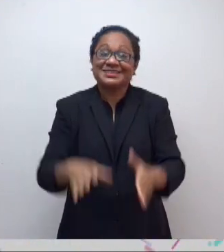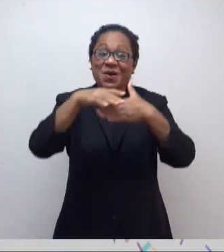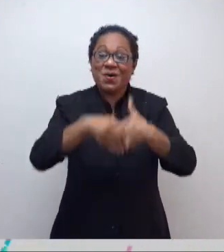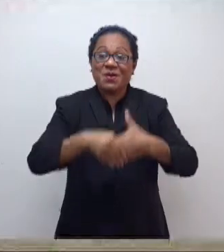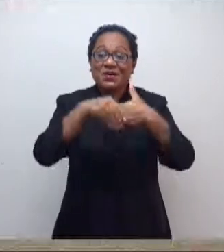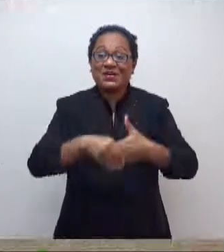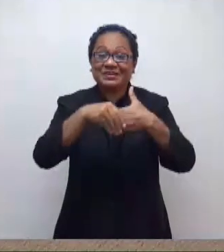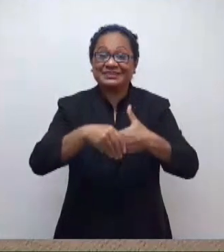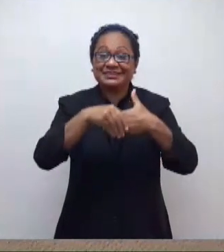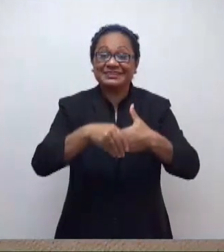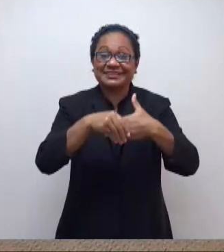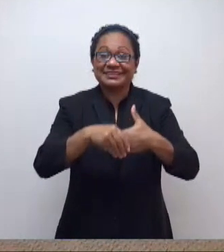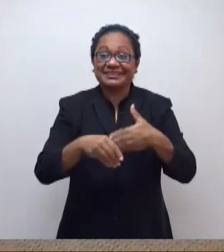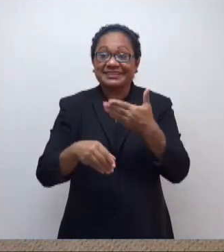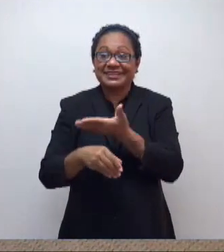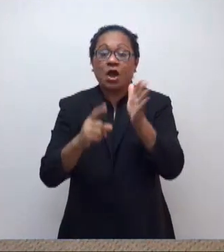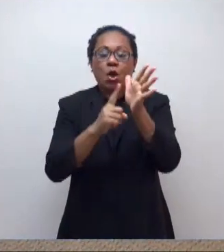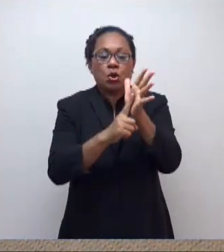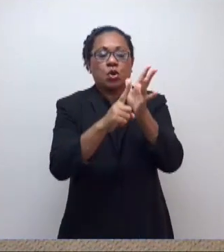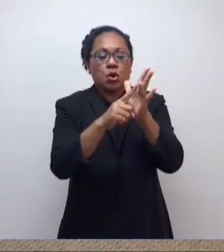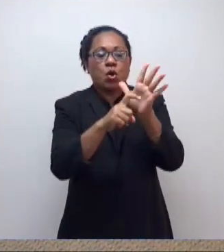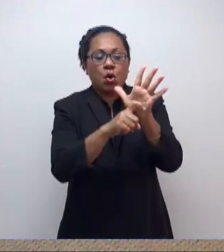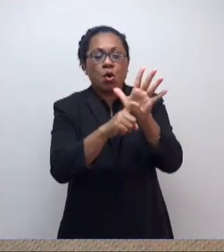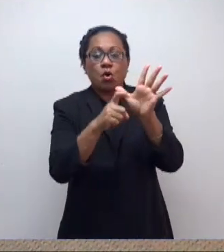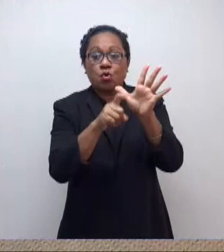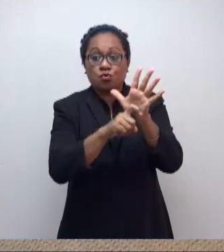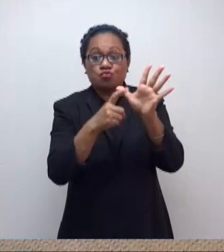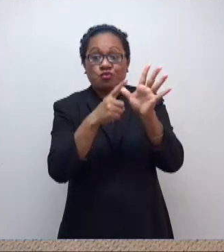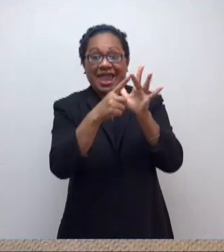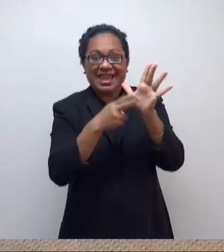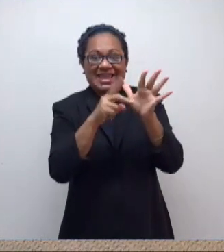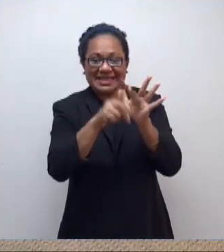Congratulations to Lorraine Ringamoto.